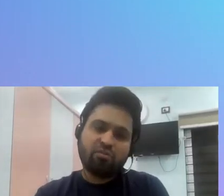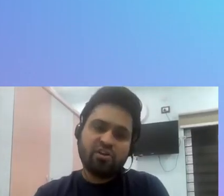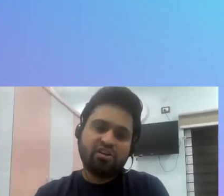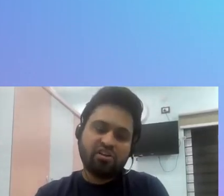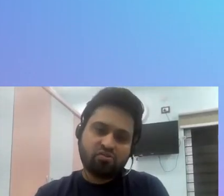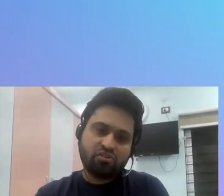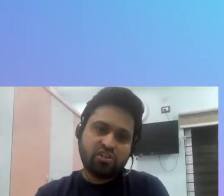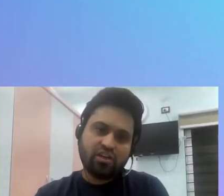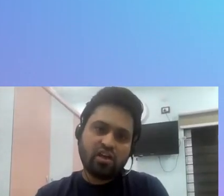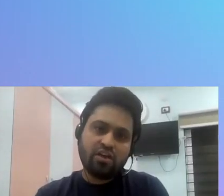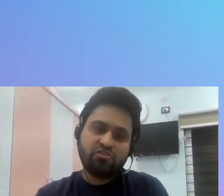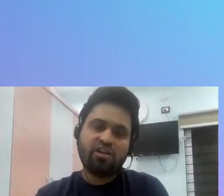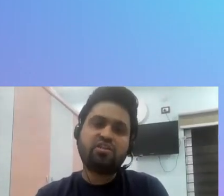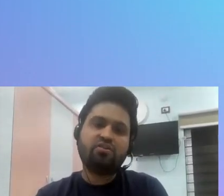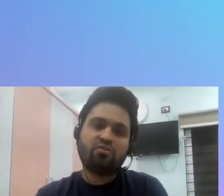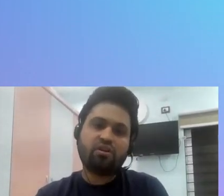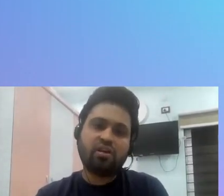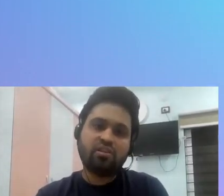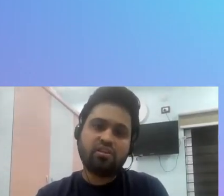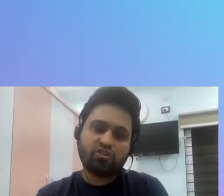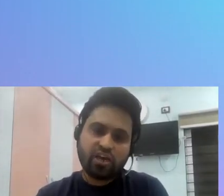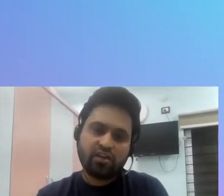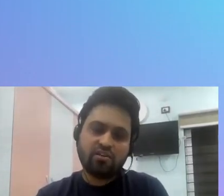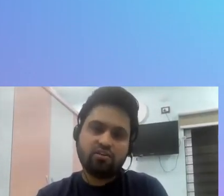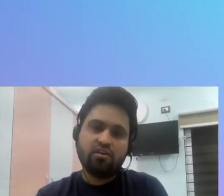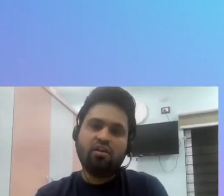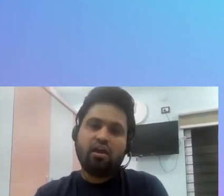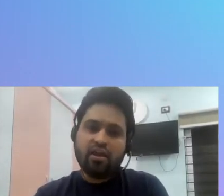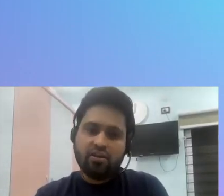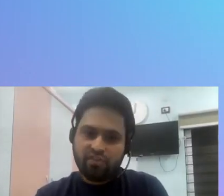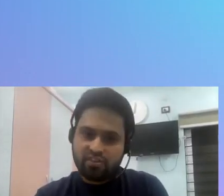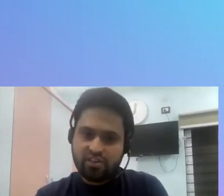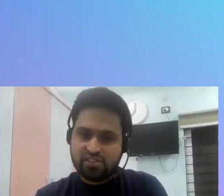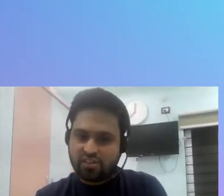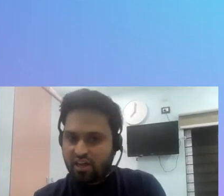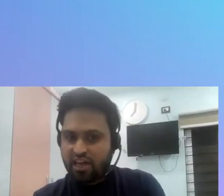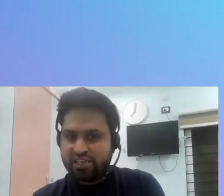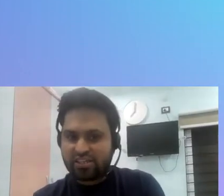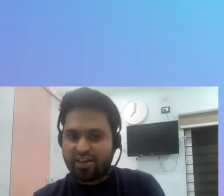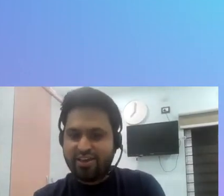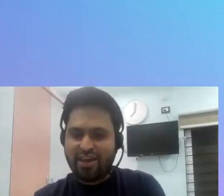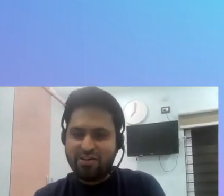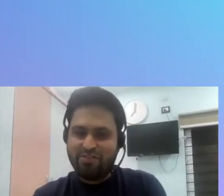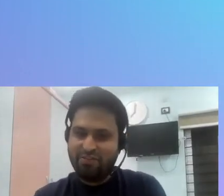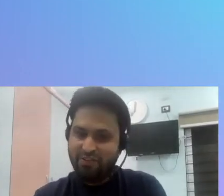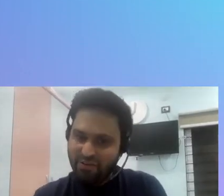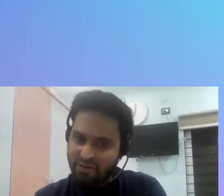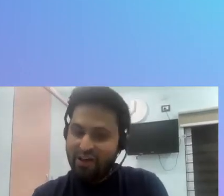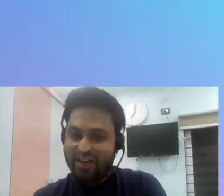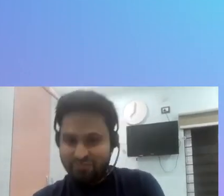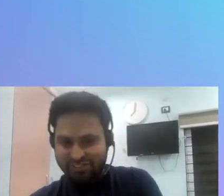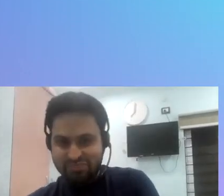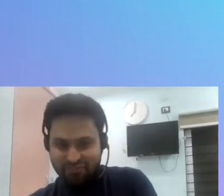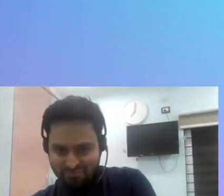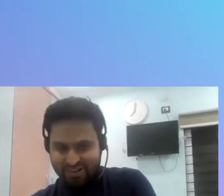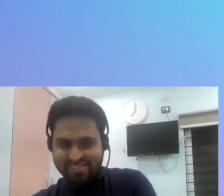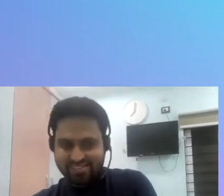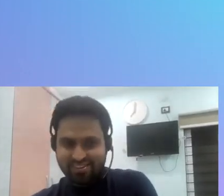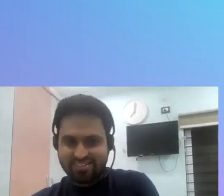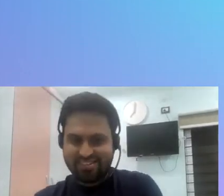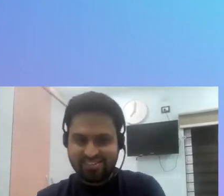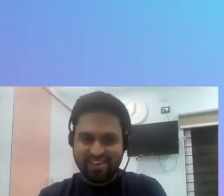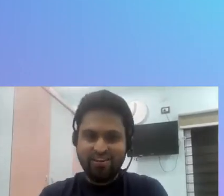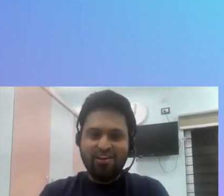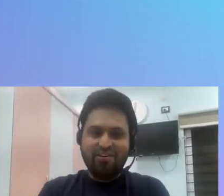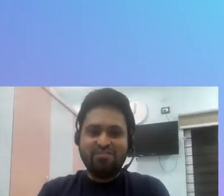Axe community Discord channel. I've shared the URL in the chat. And with this, Harris, I have a question from